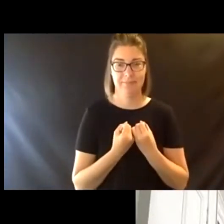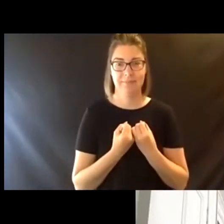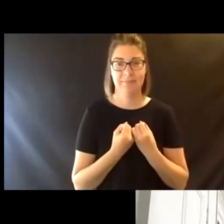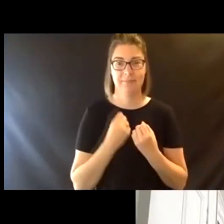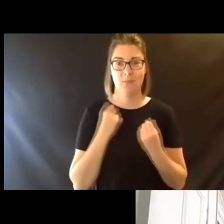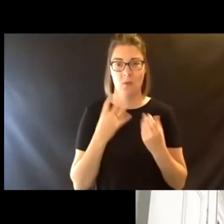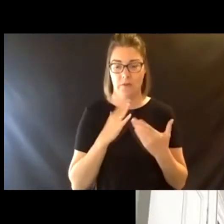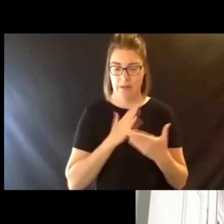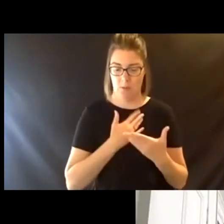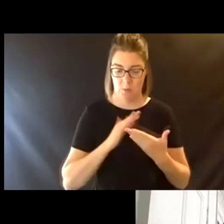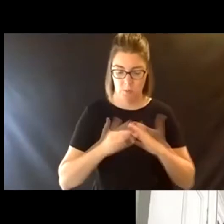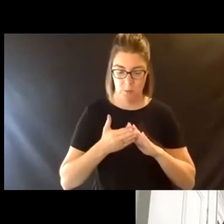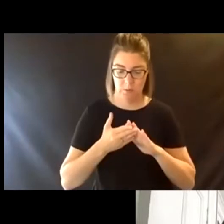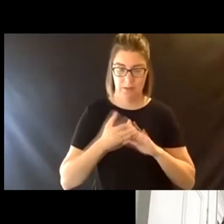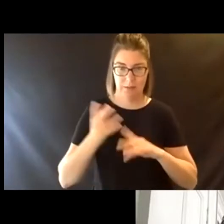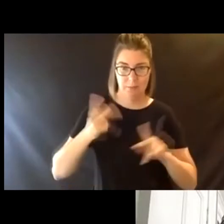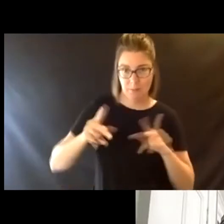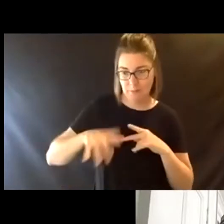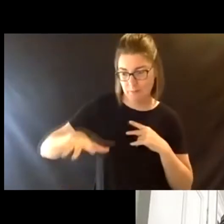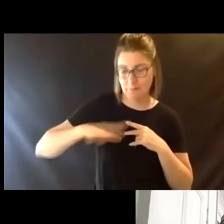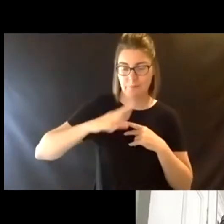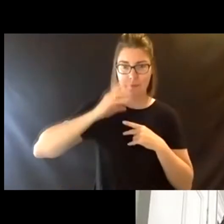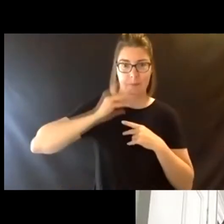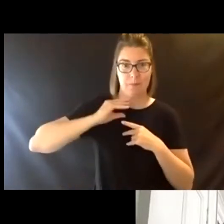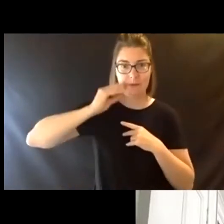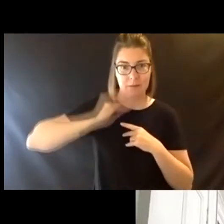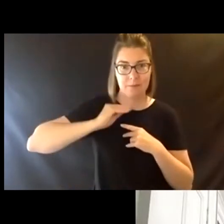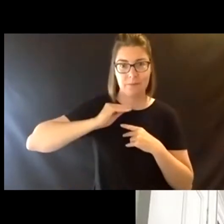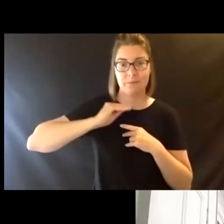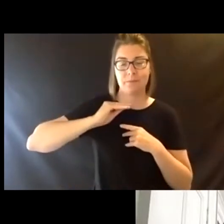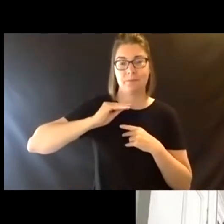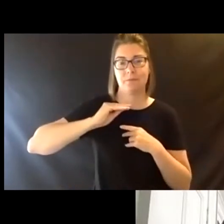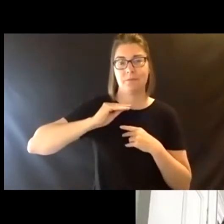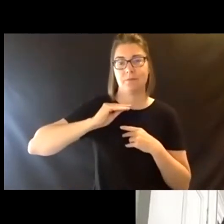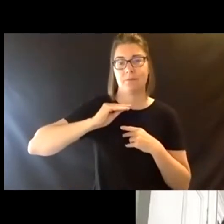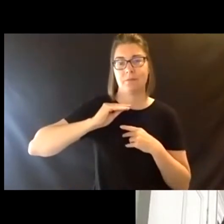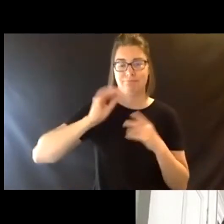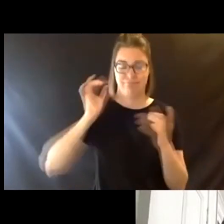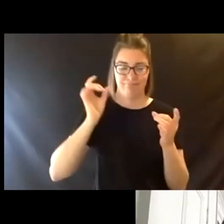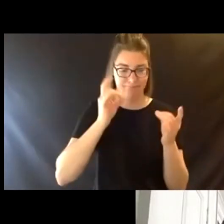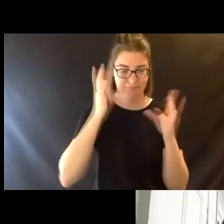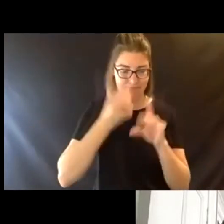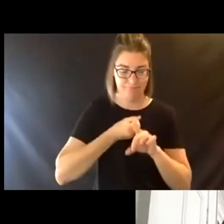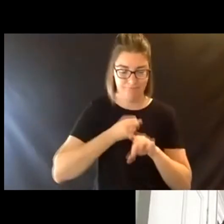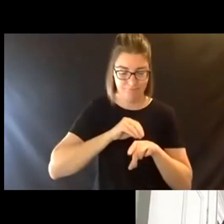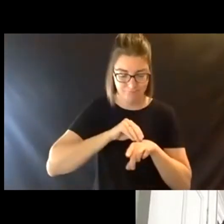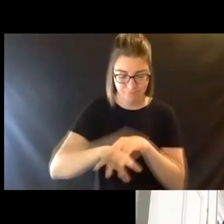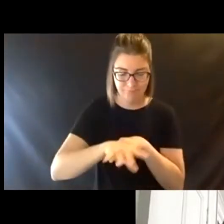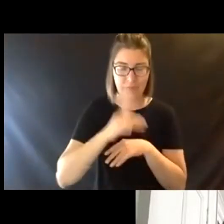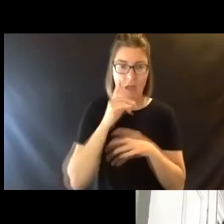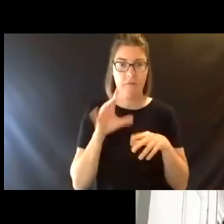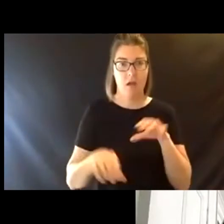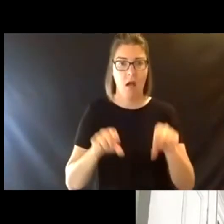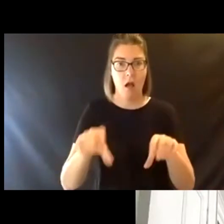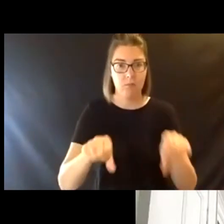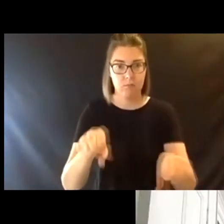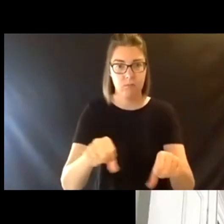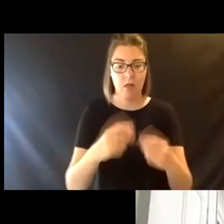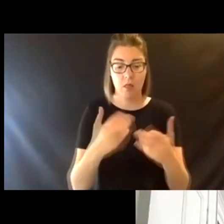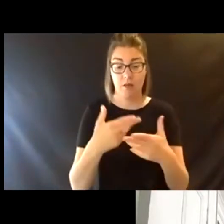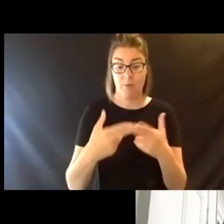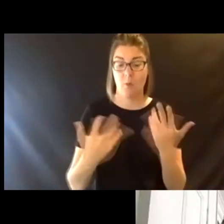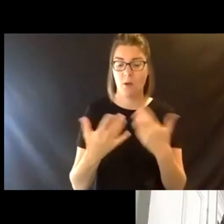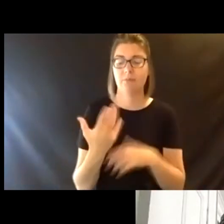a lot of our community members have experienced this devastating effect of colonization, and a big part of that is toxic